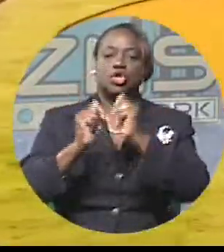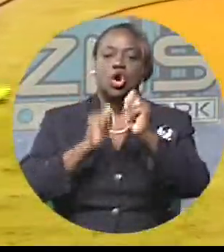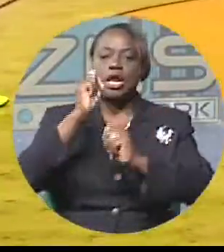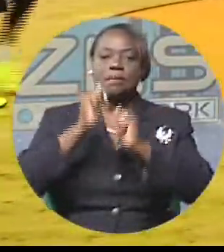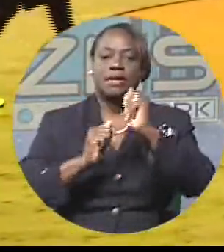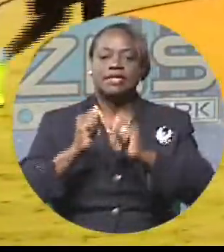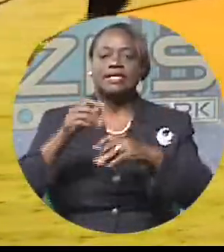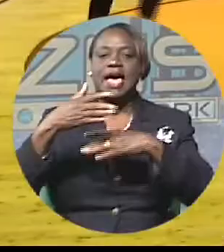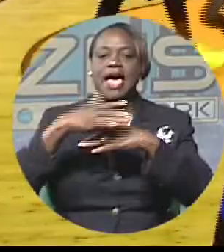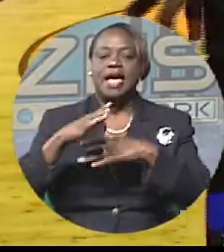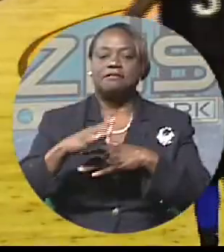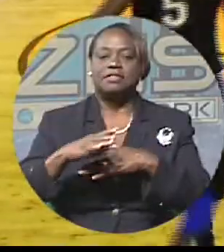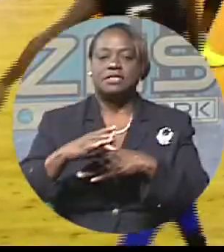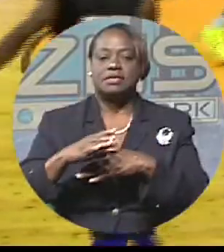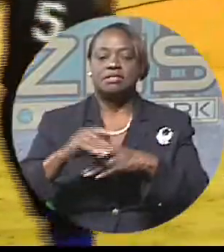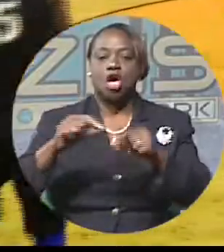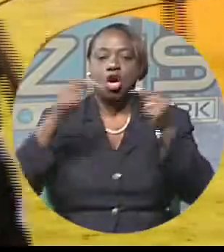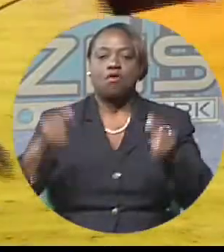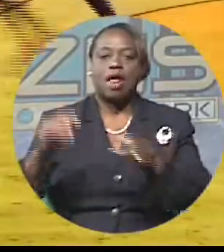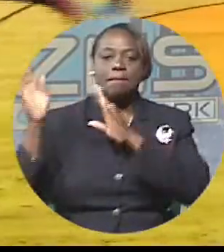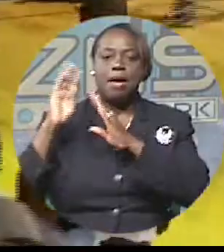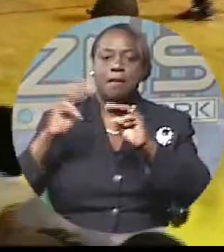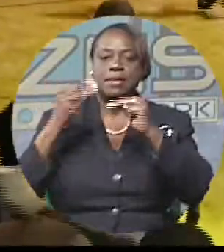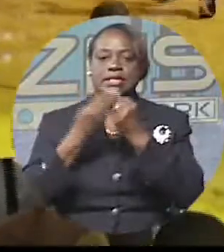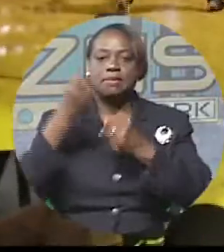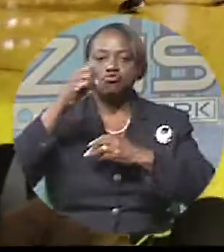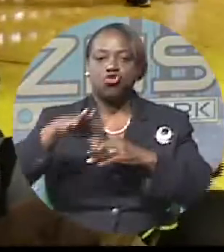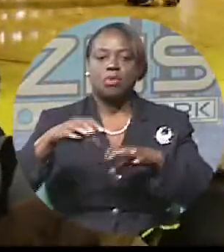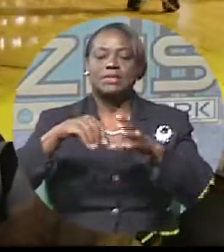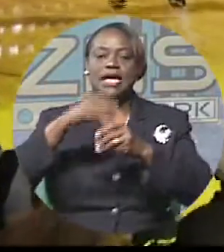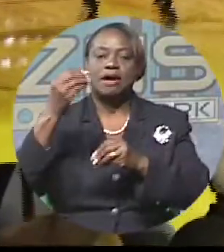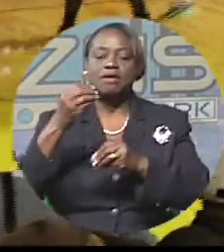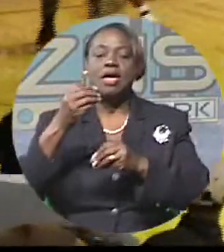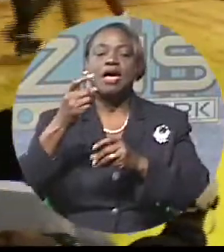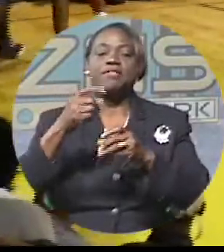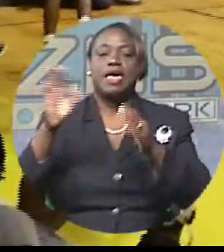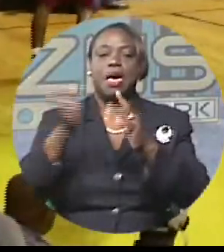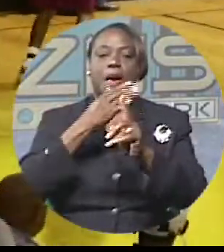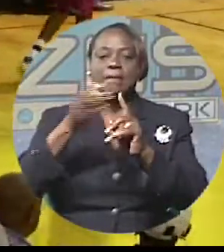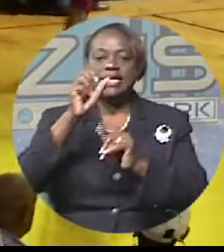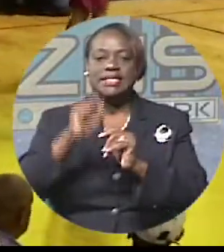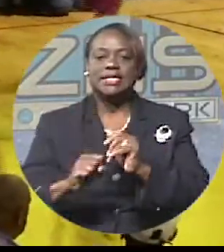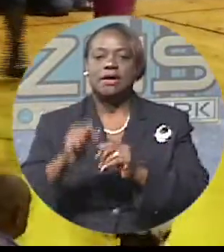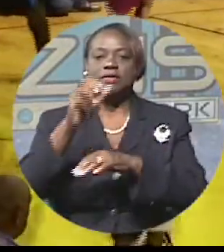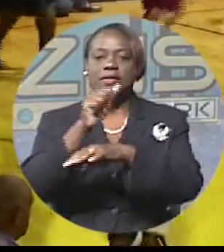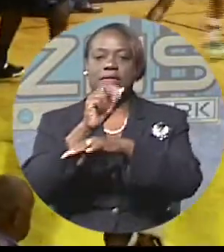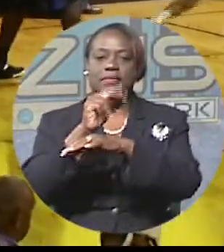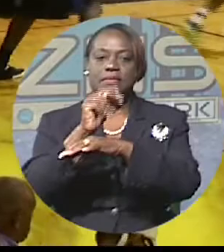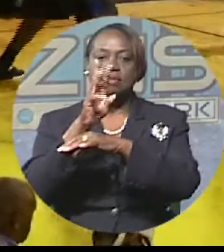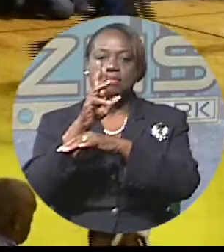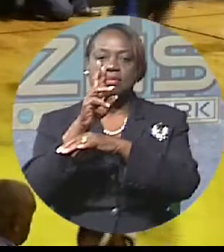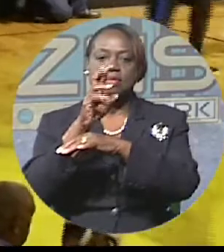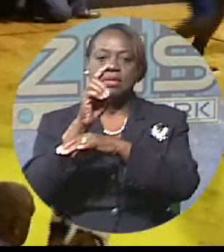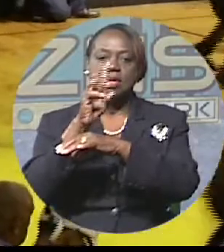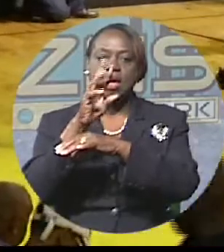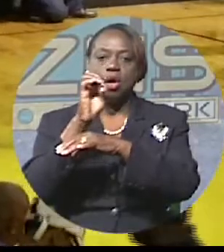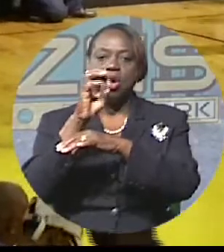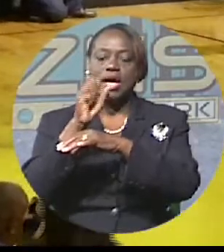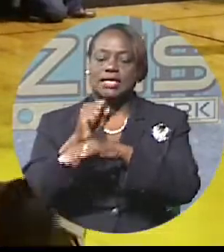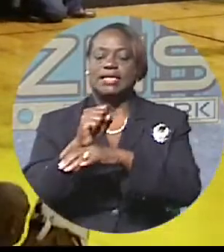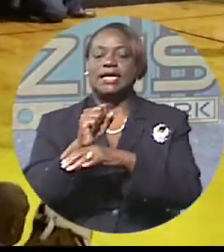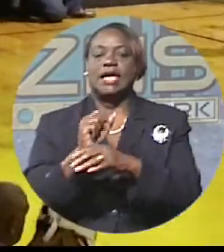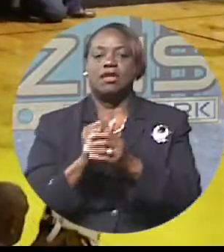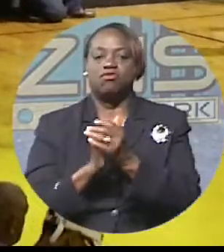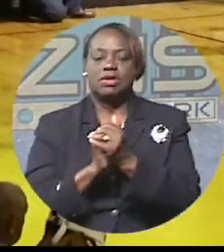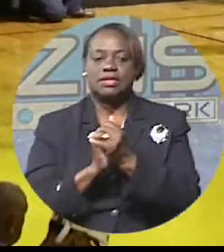and they made the most of their opportunity, beating South Andrews 71-45. Jefferson Oliver led the Falcons with 23 points